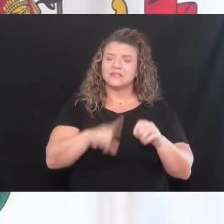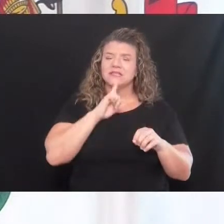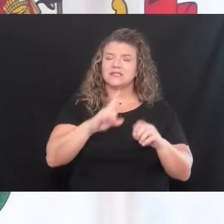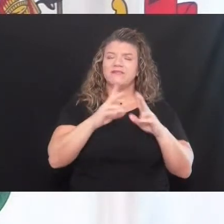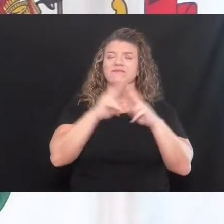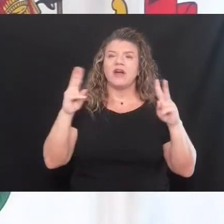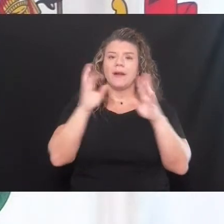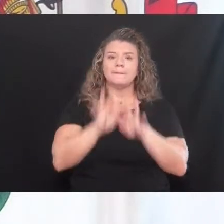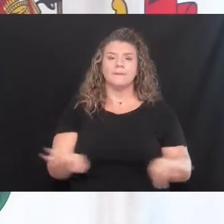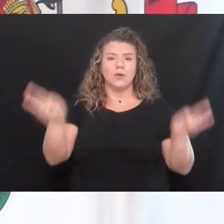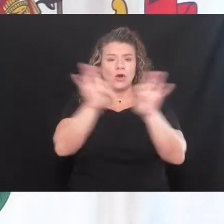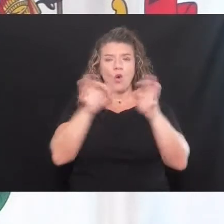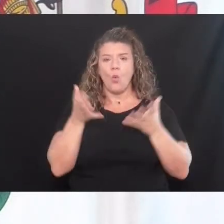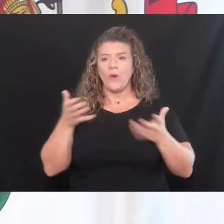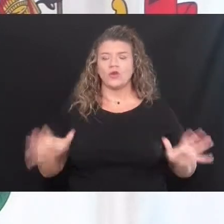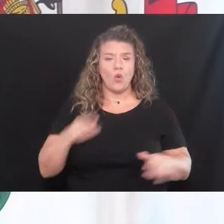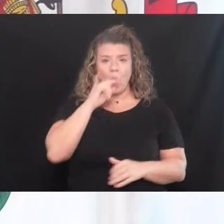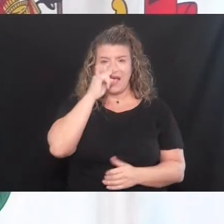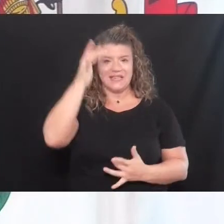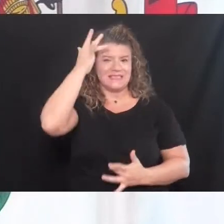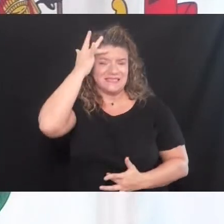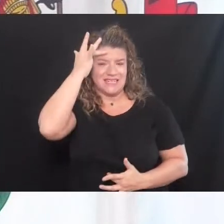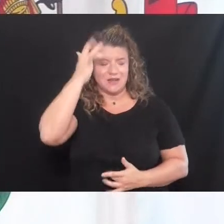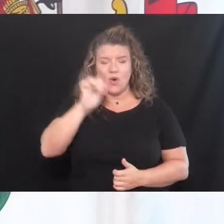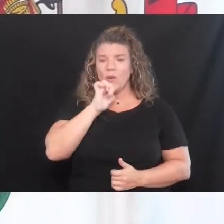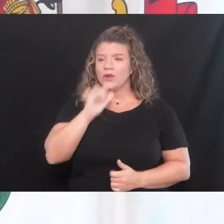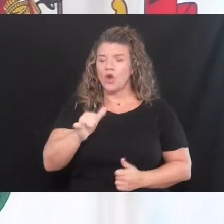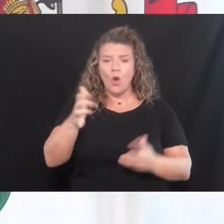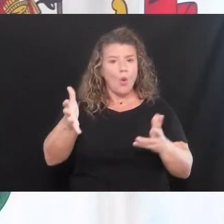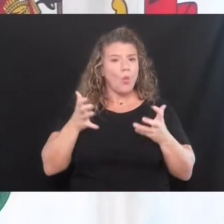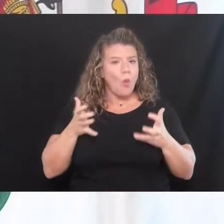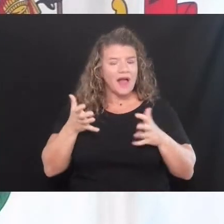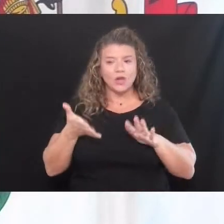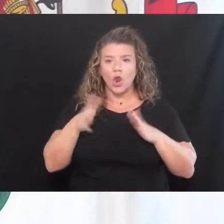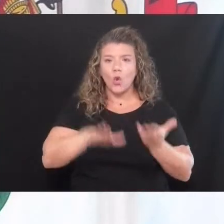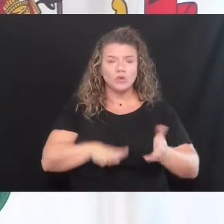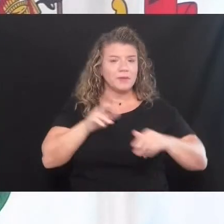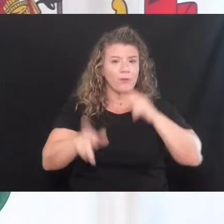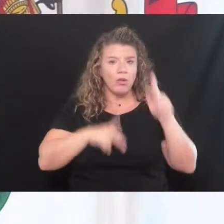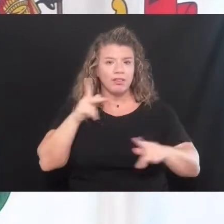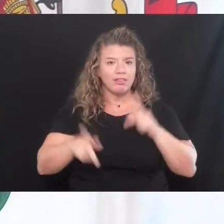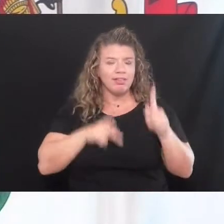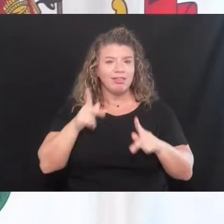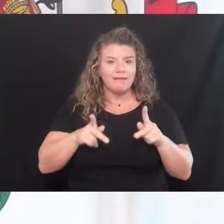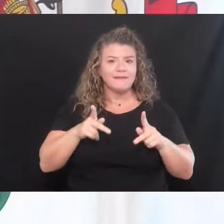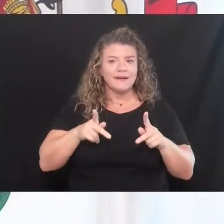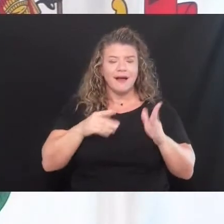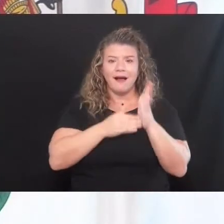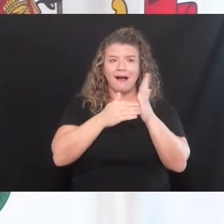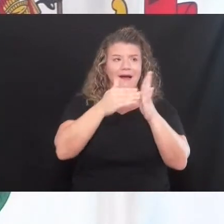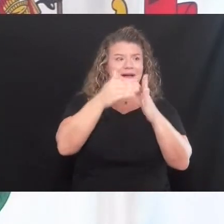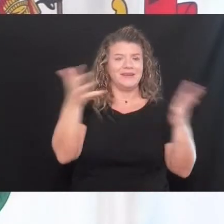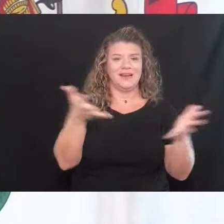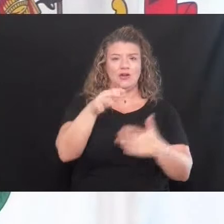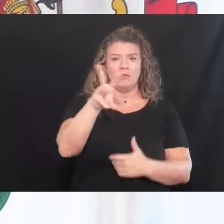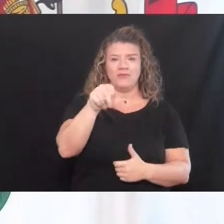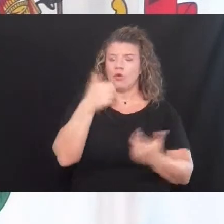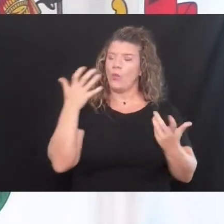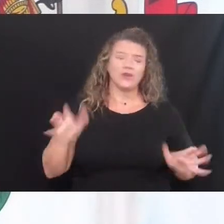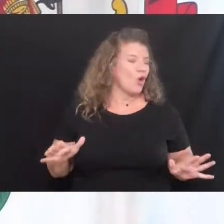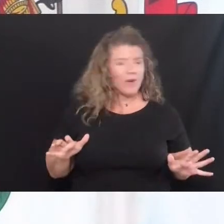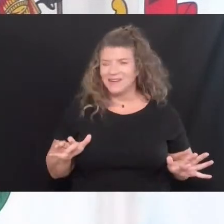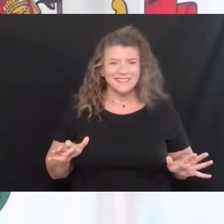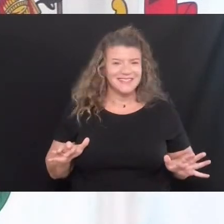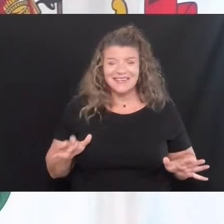We don't want kids to be sick. We do not absolutely want to lose people right and left in West Virginia. Absolutely, we've done